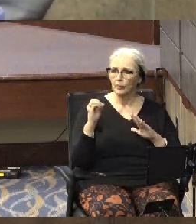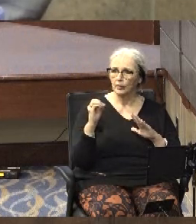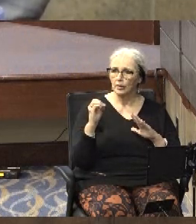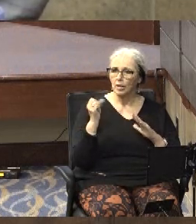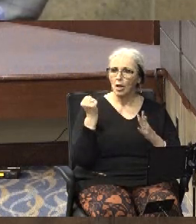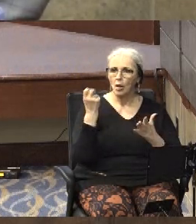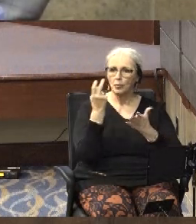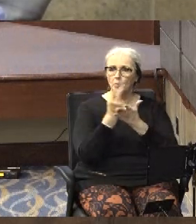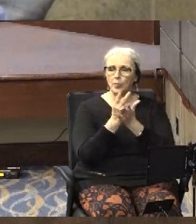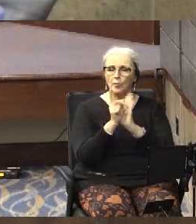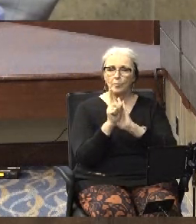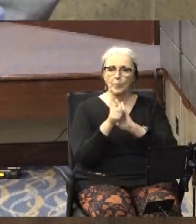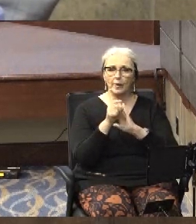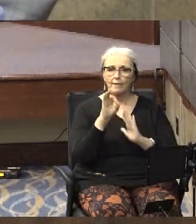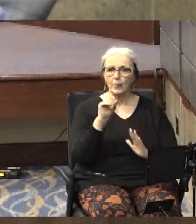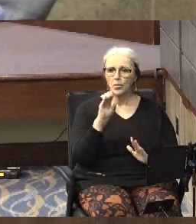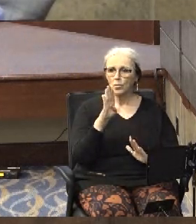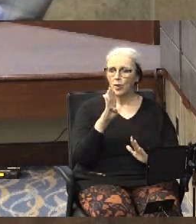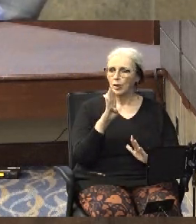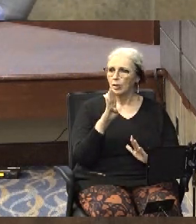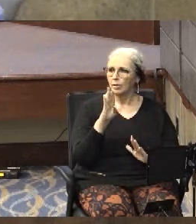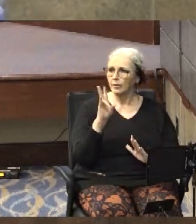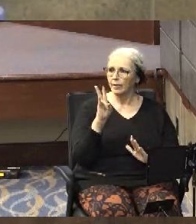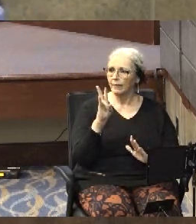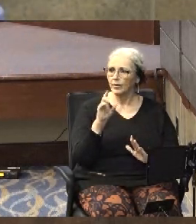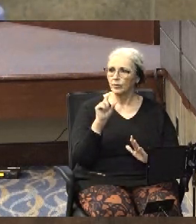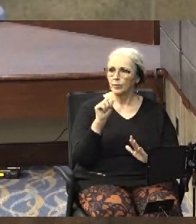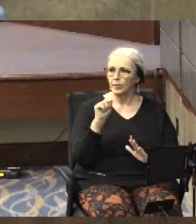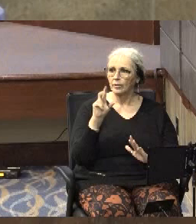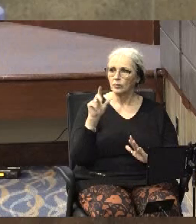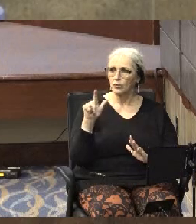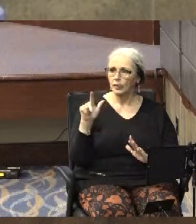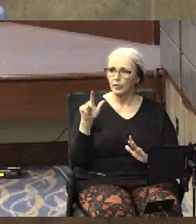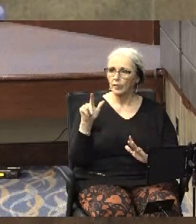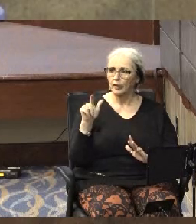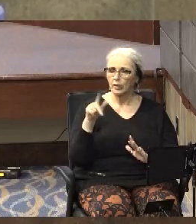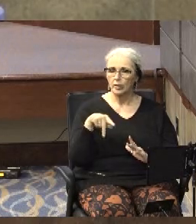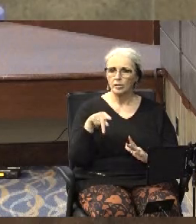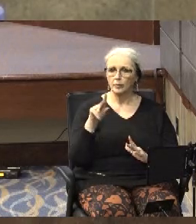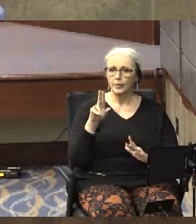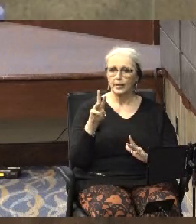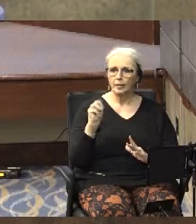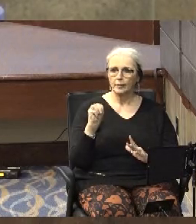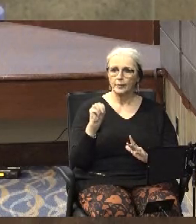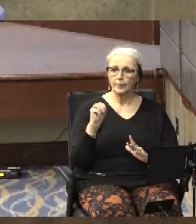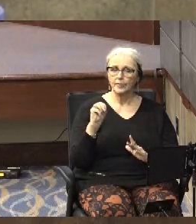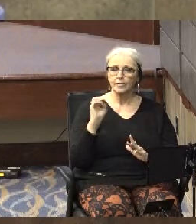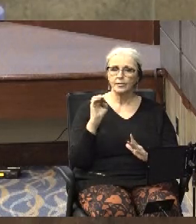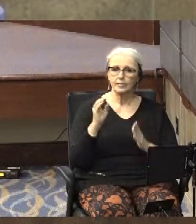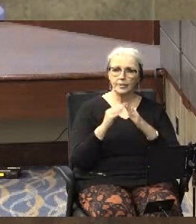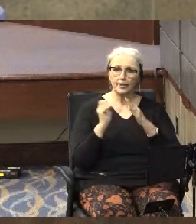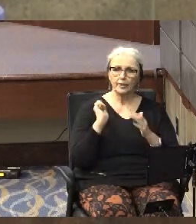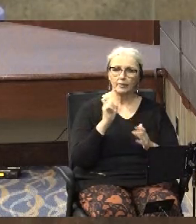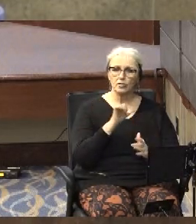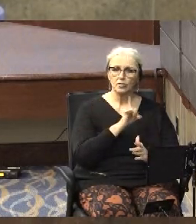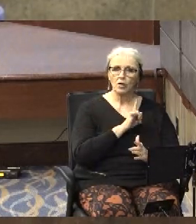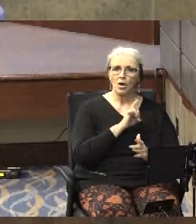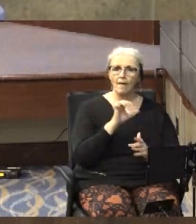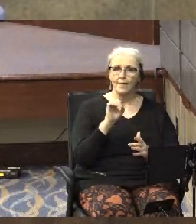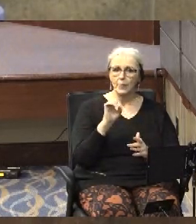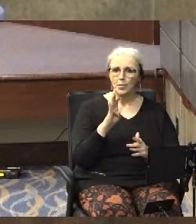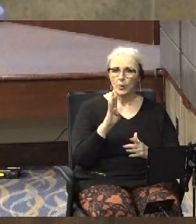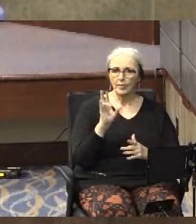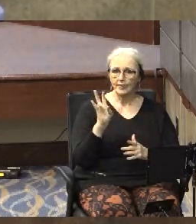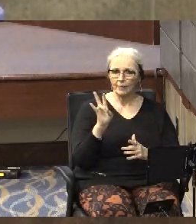approval of the minutes of the February 7, 2023, 2 p.m. special city council meeting, and approval of minutes of the February